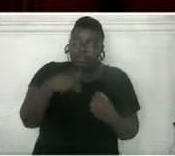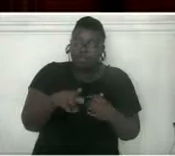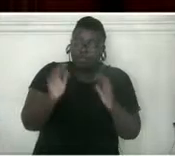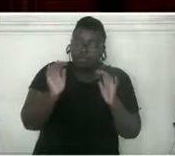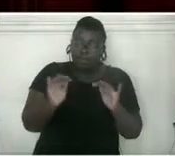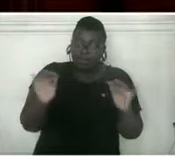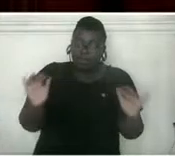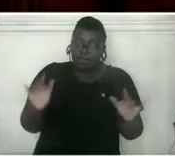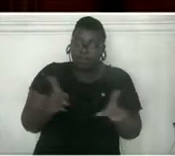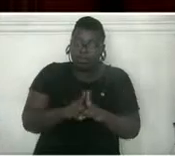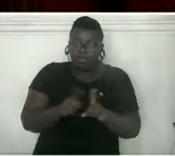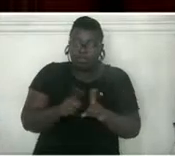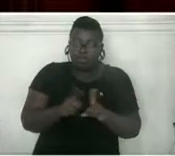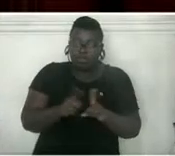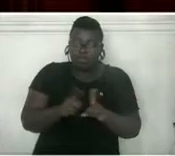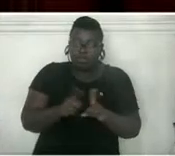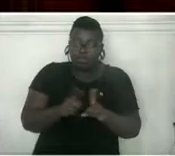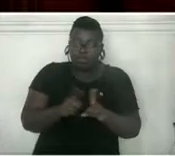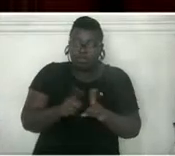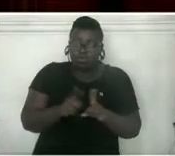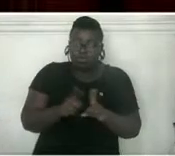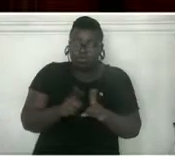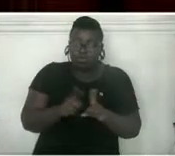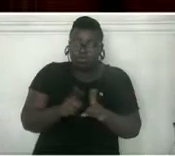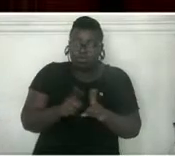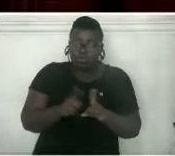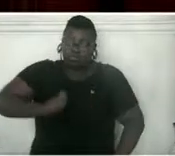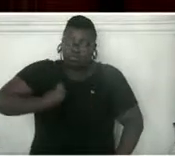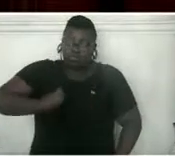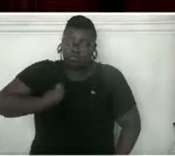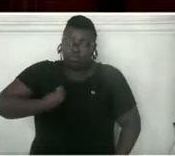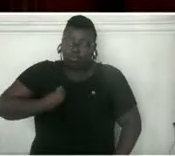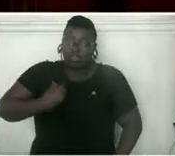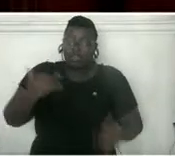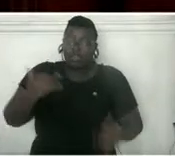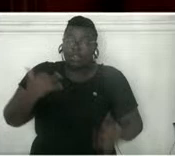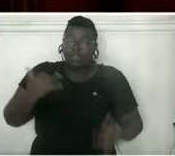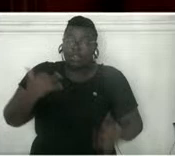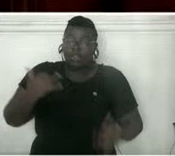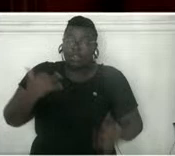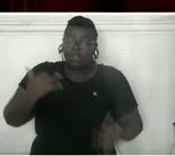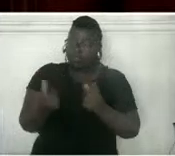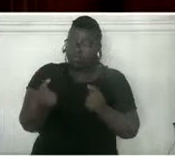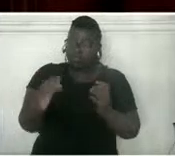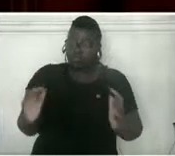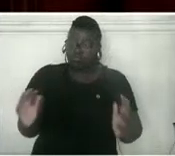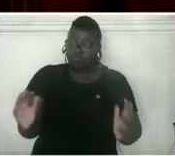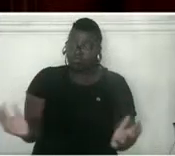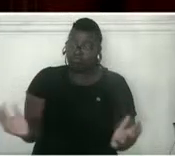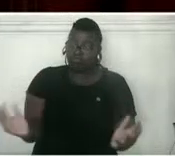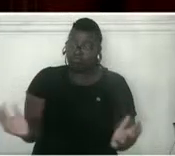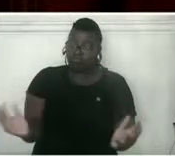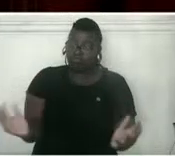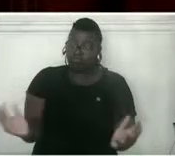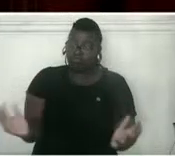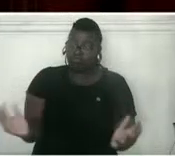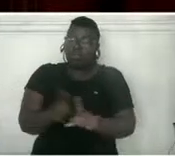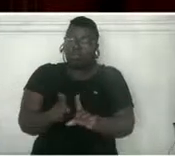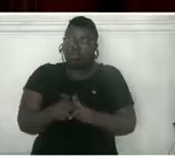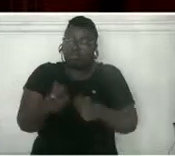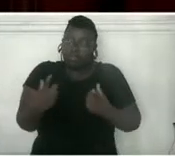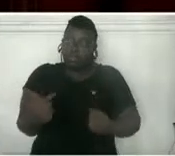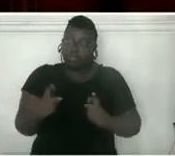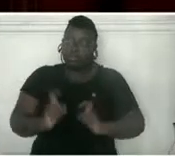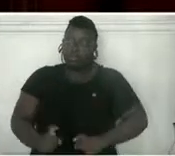especially besifazane nentsha. Kubalekileke ukuthi sikupromote lokhu futhi sikwenze